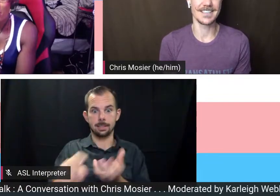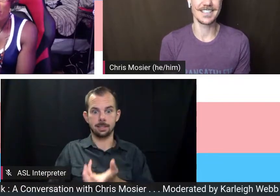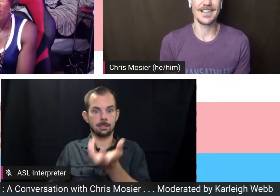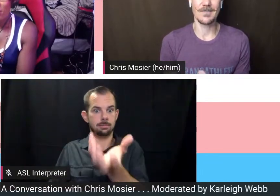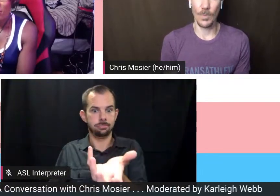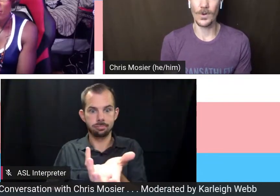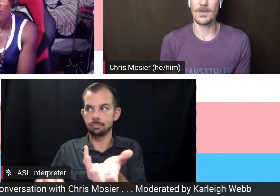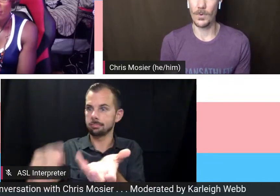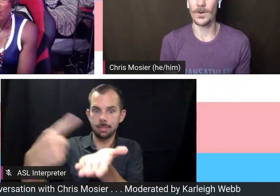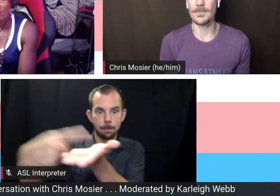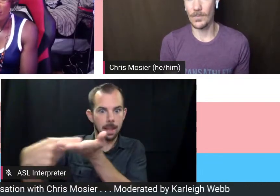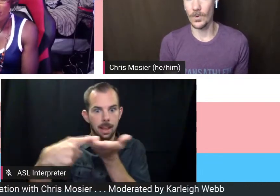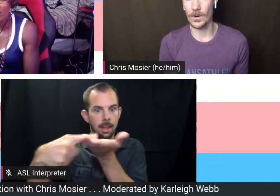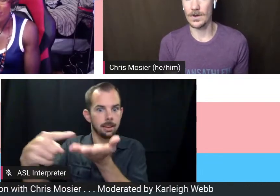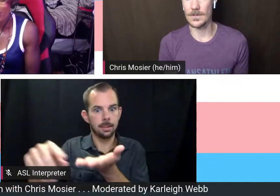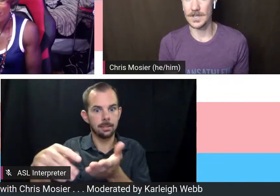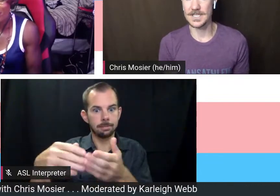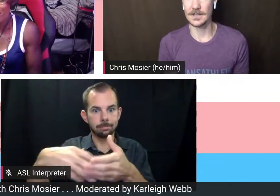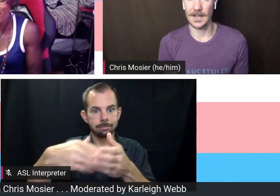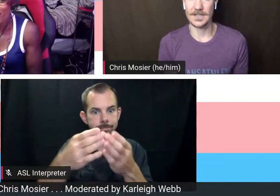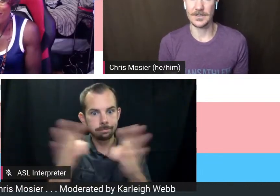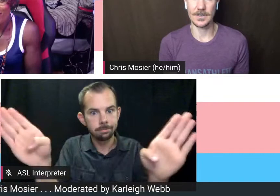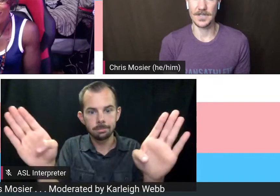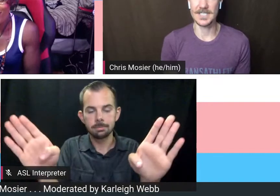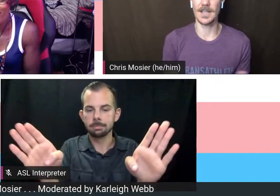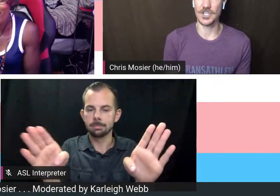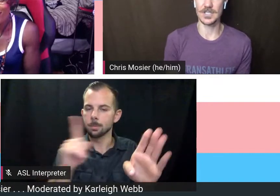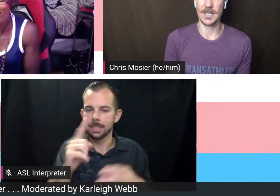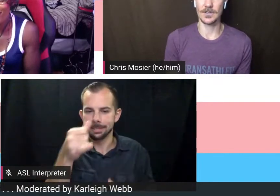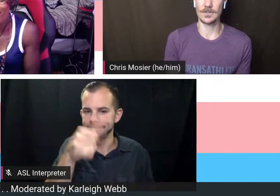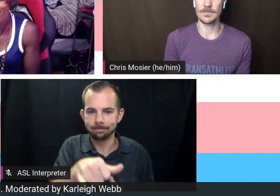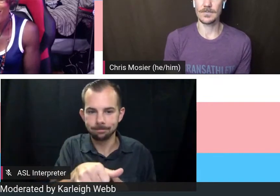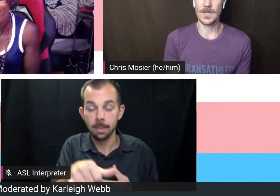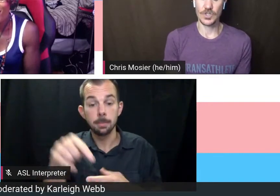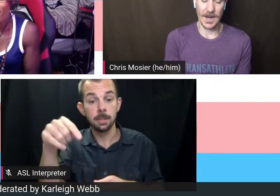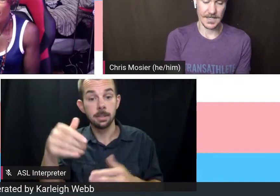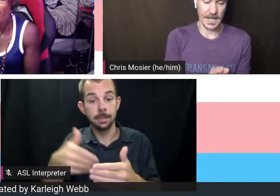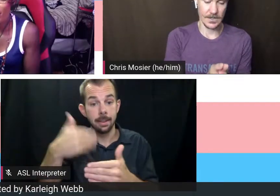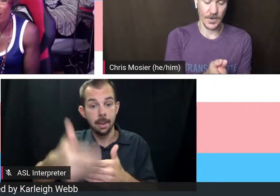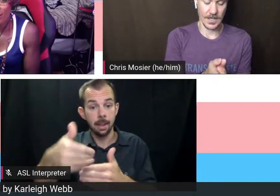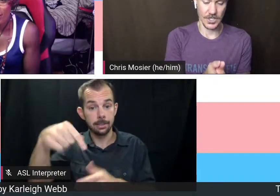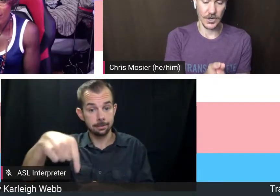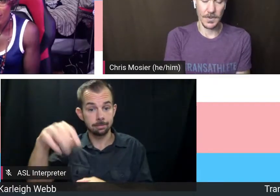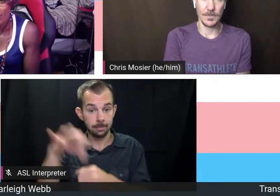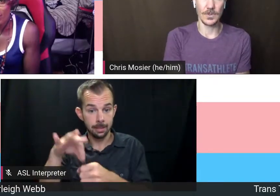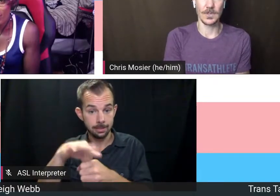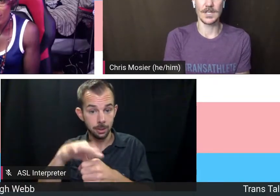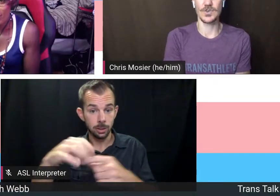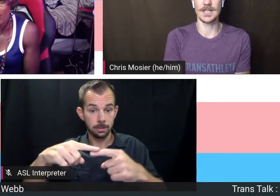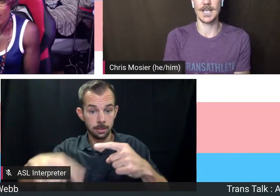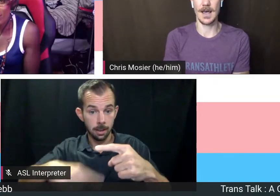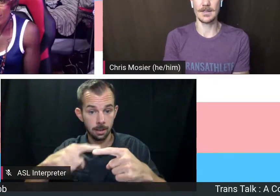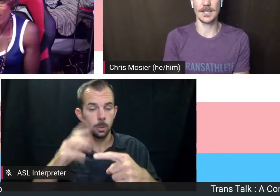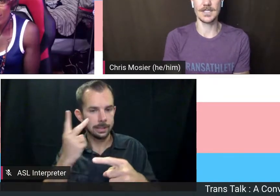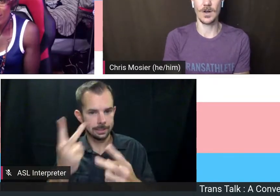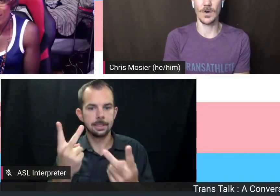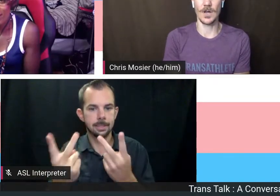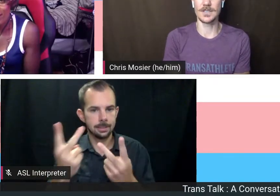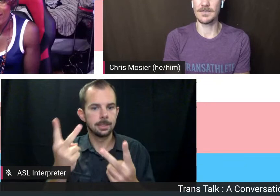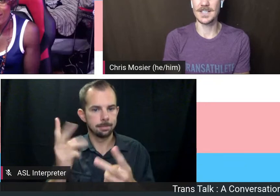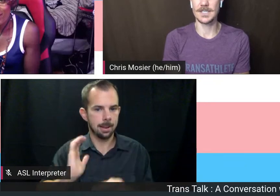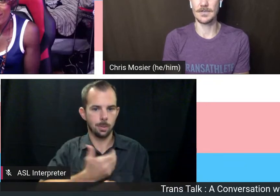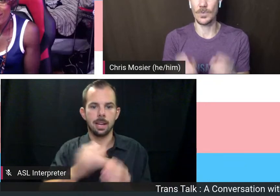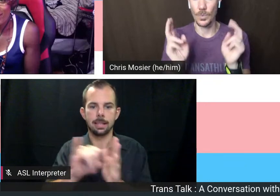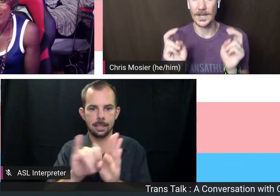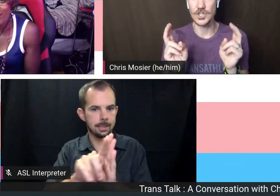to see this more and more and more this election cycle. Transgender people and trans athletes are